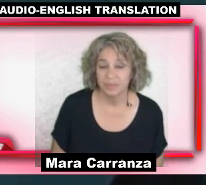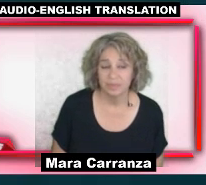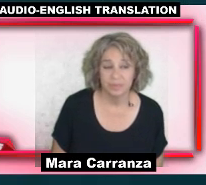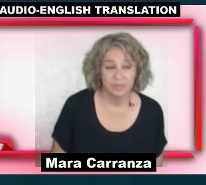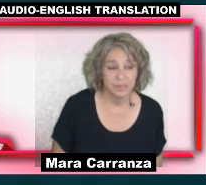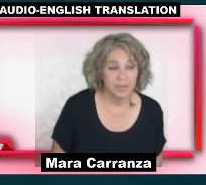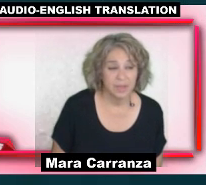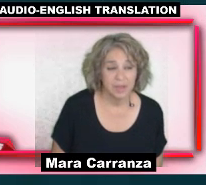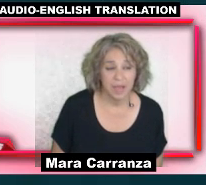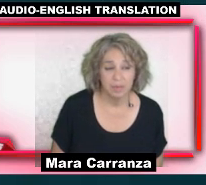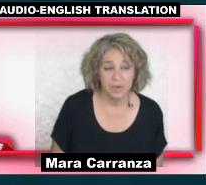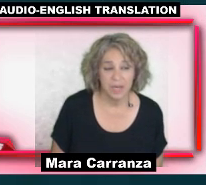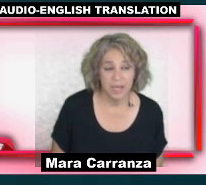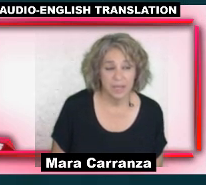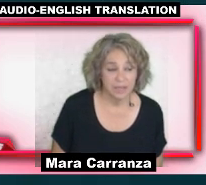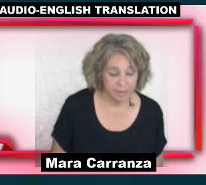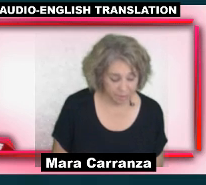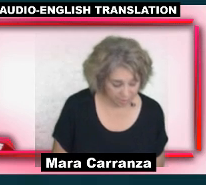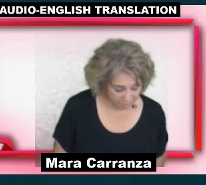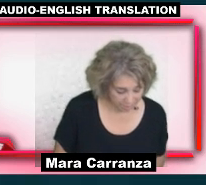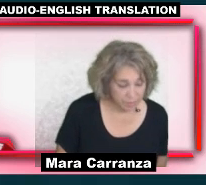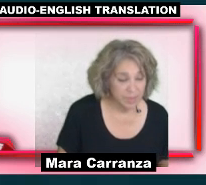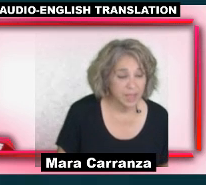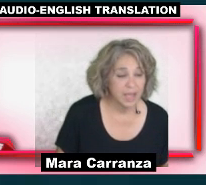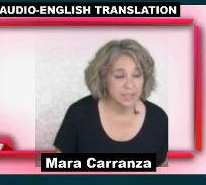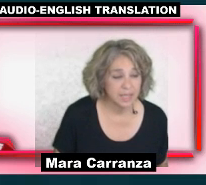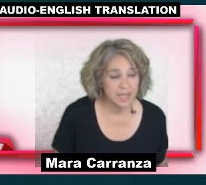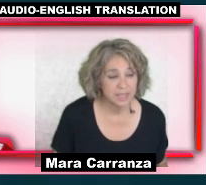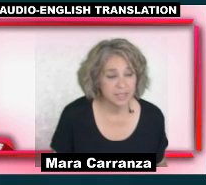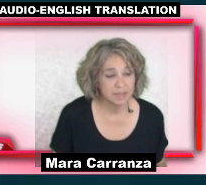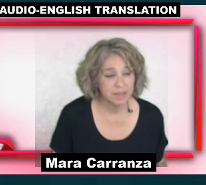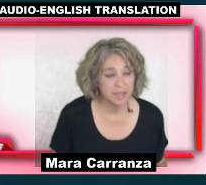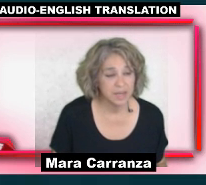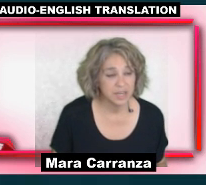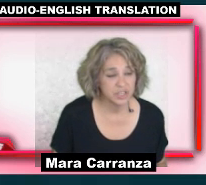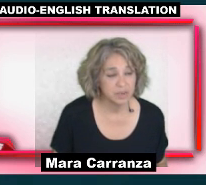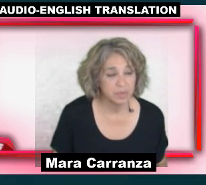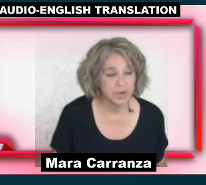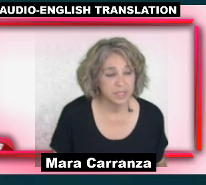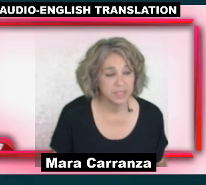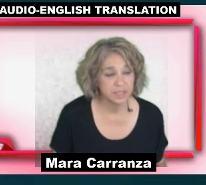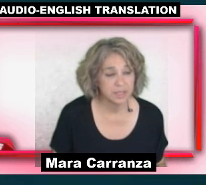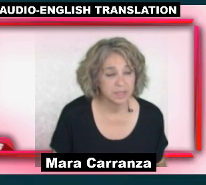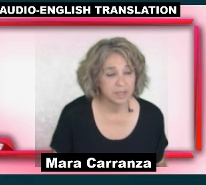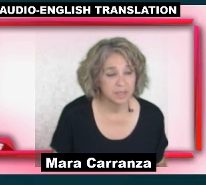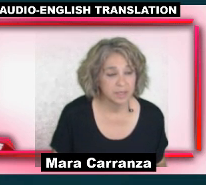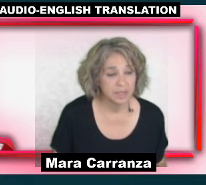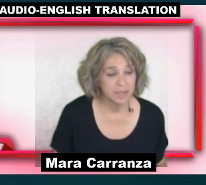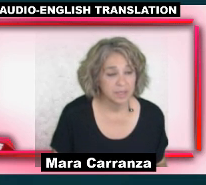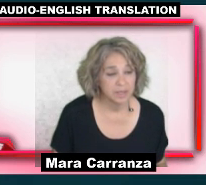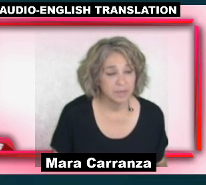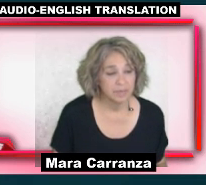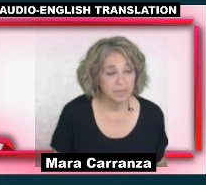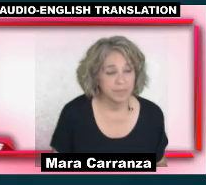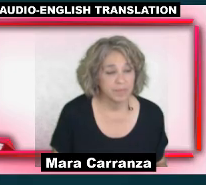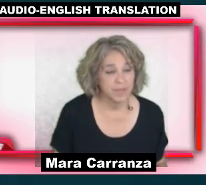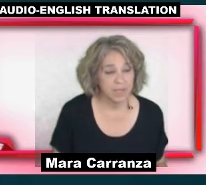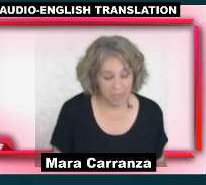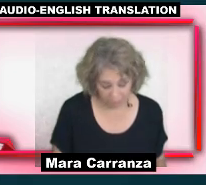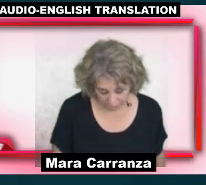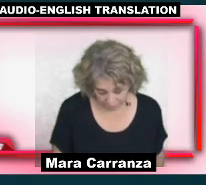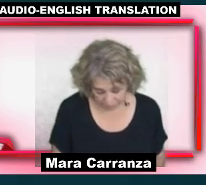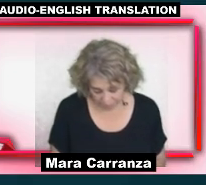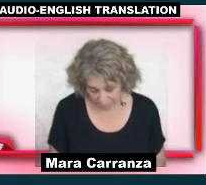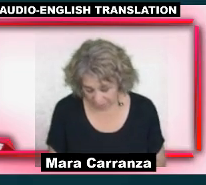a mí me gustaría I would like como le pido a la prensa as I ask the national press en el caso de los